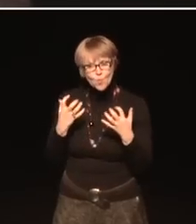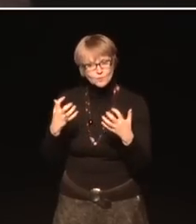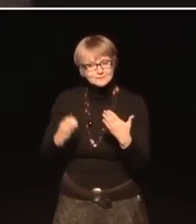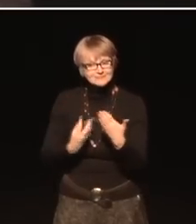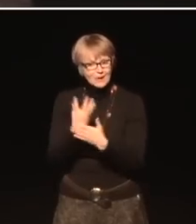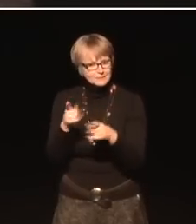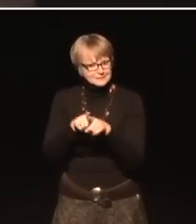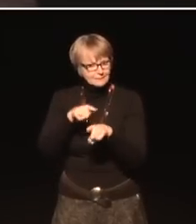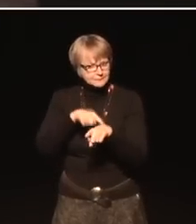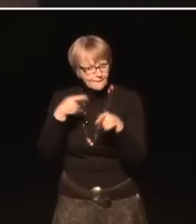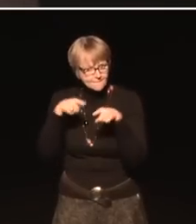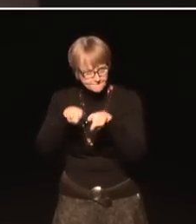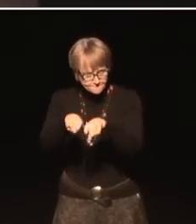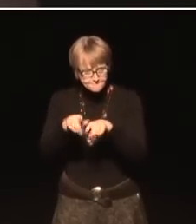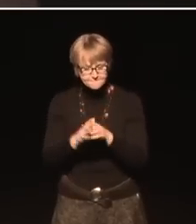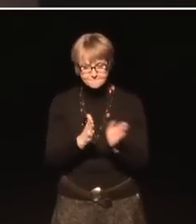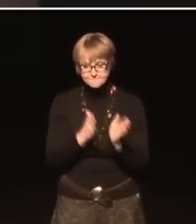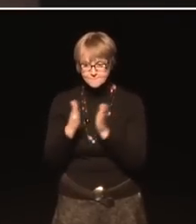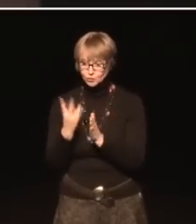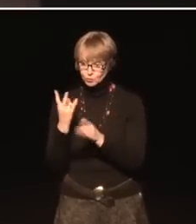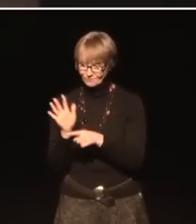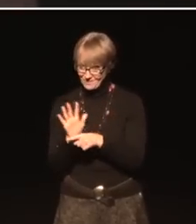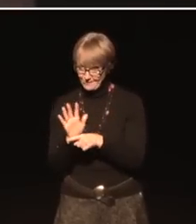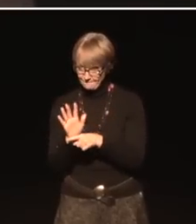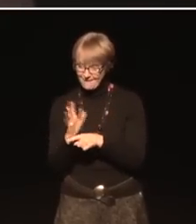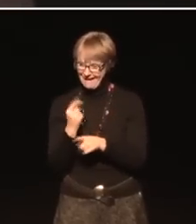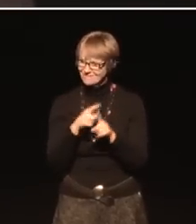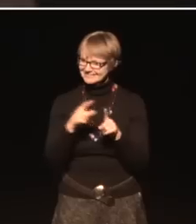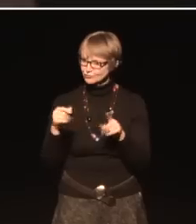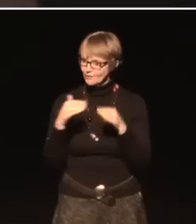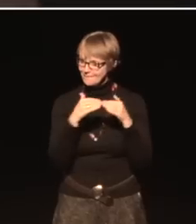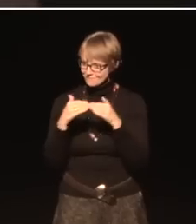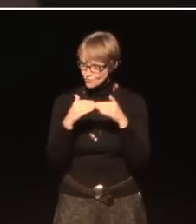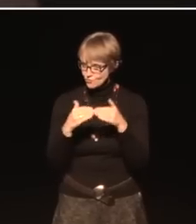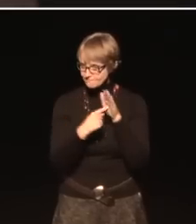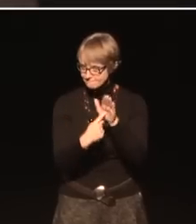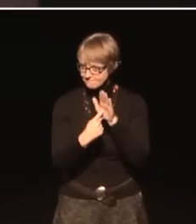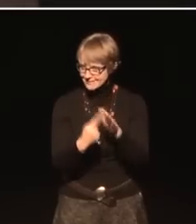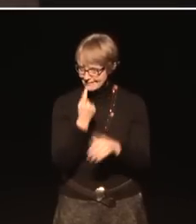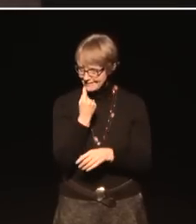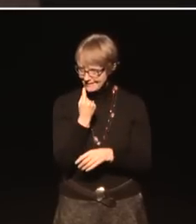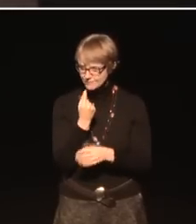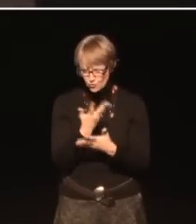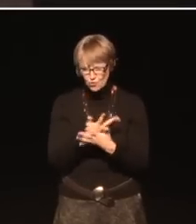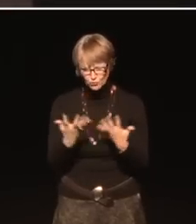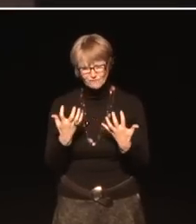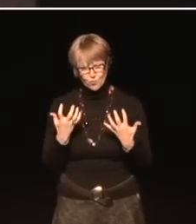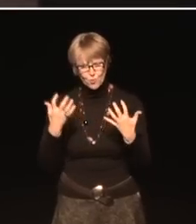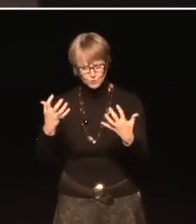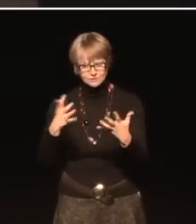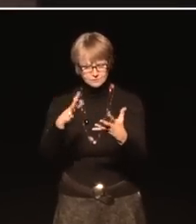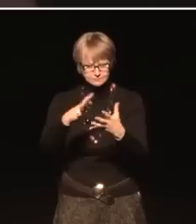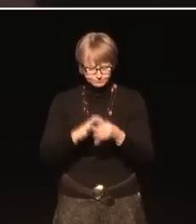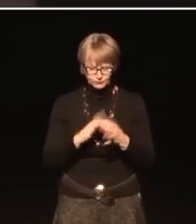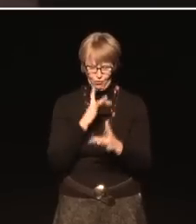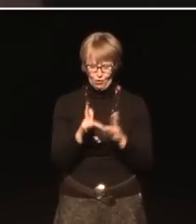second. 2 films, we have a digital platform, and we're aware that a lot of our audiences will engage